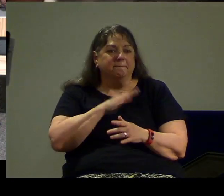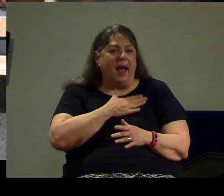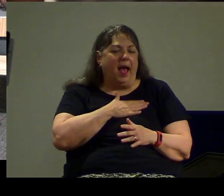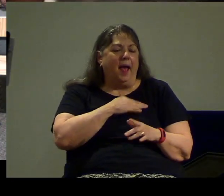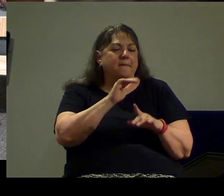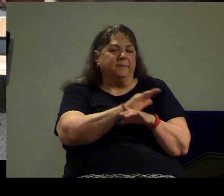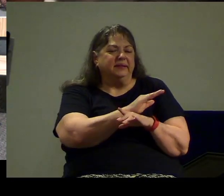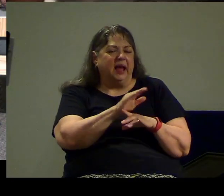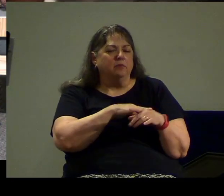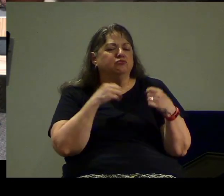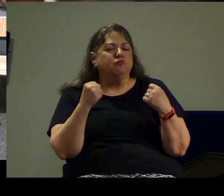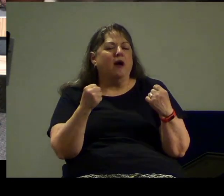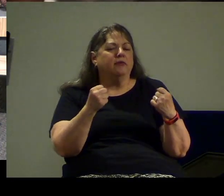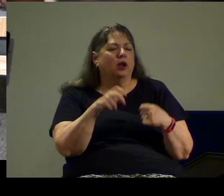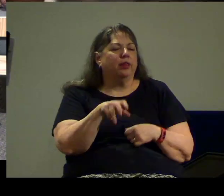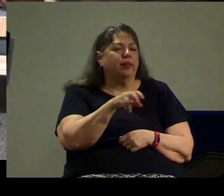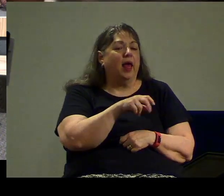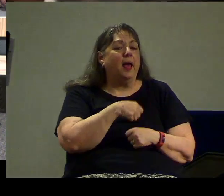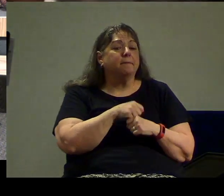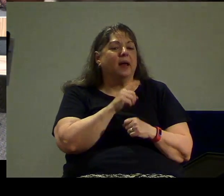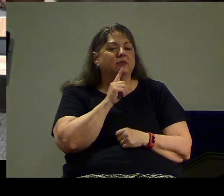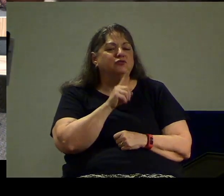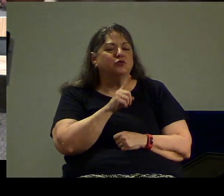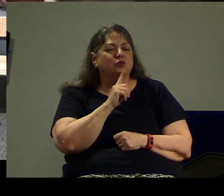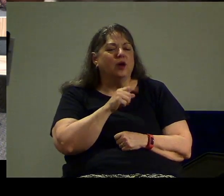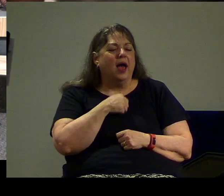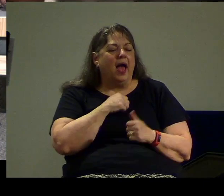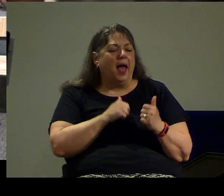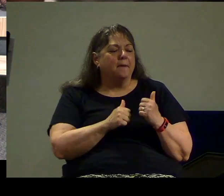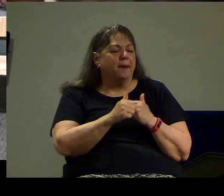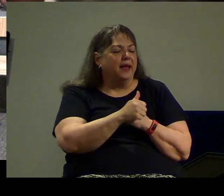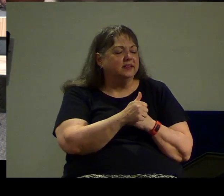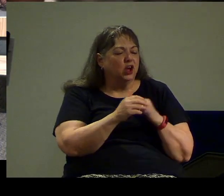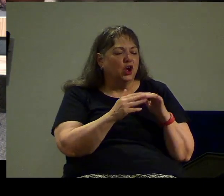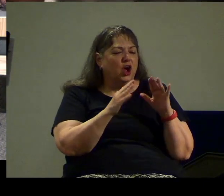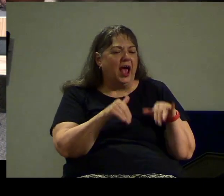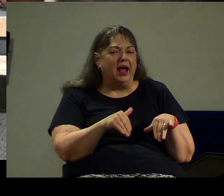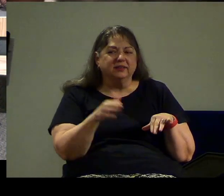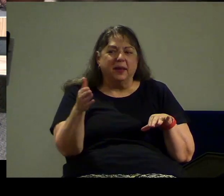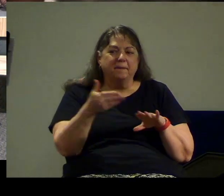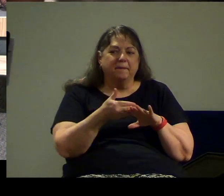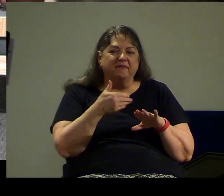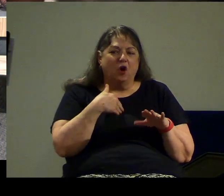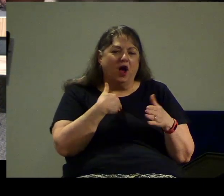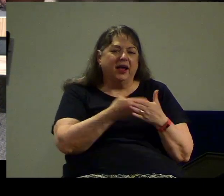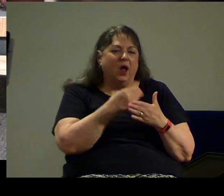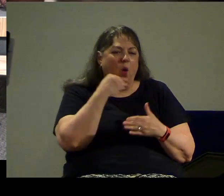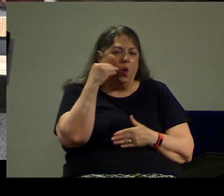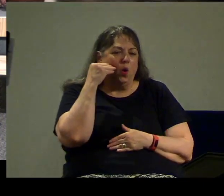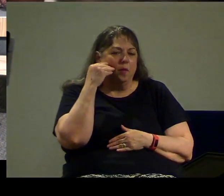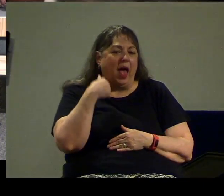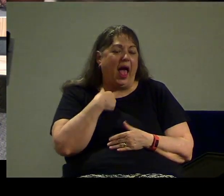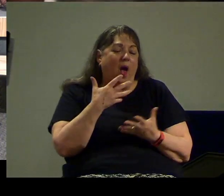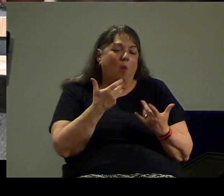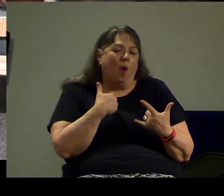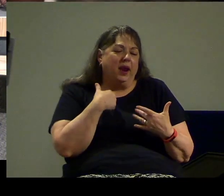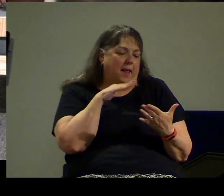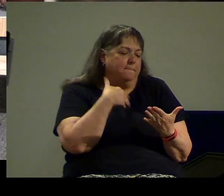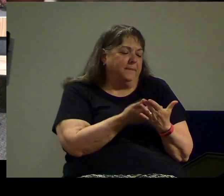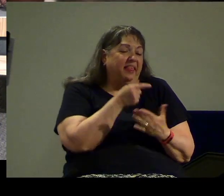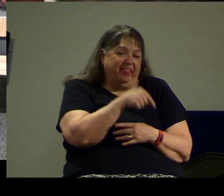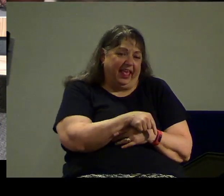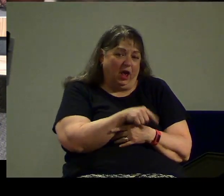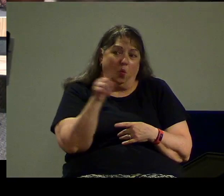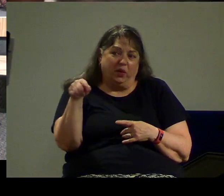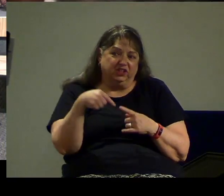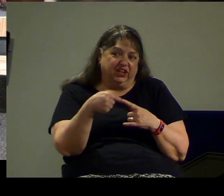I was driving around. And so I made sure I got to her house just before she was getting home. I wanted to be there when she got home. I